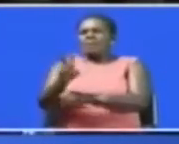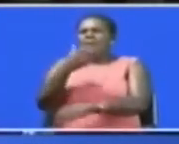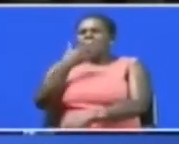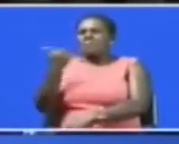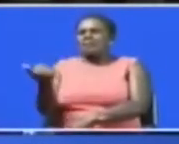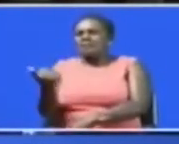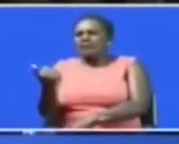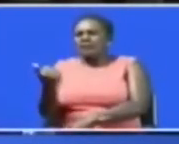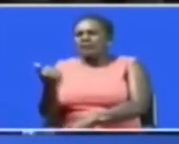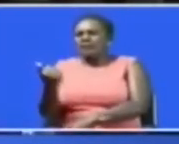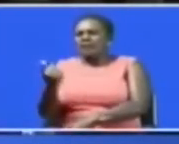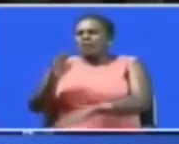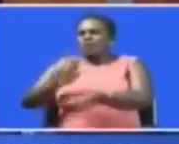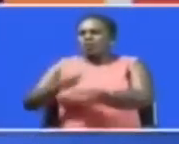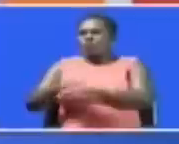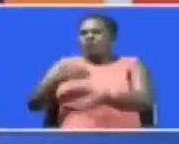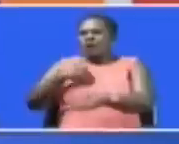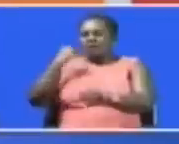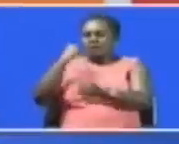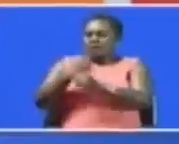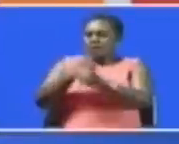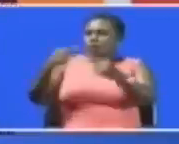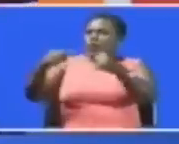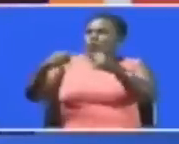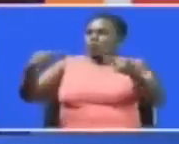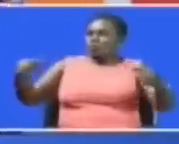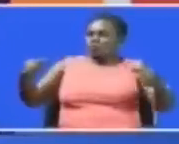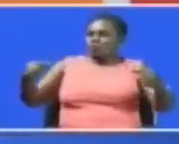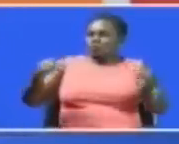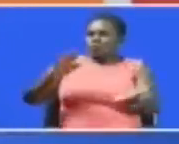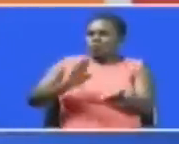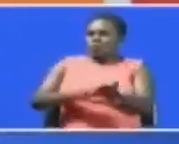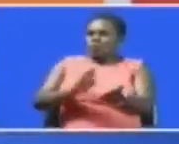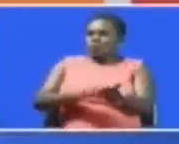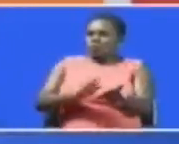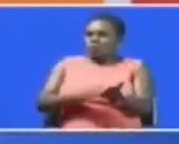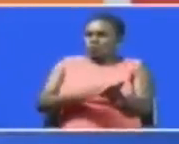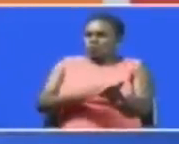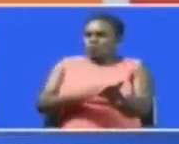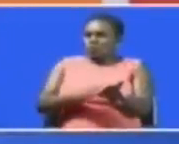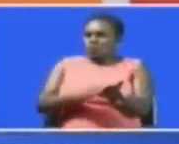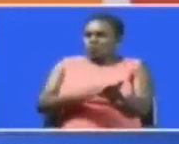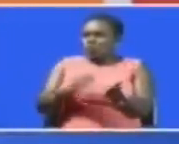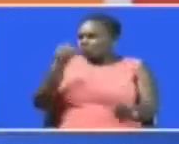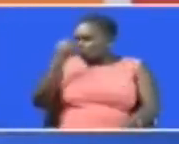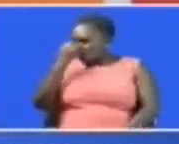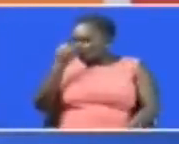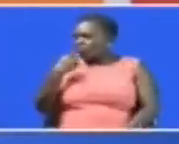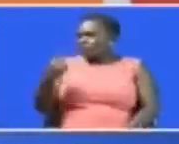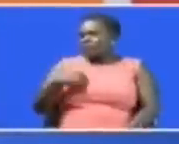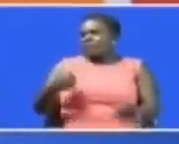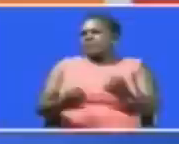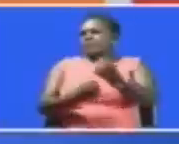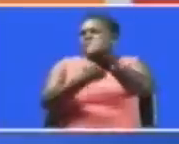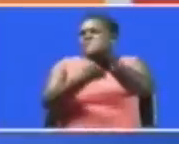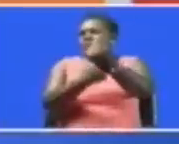better. It is good to have a working opposition. One of the proposals that Deputy President proposed that I agree